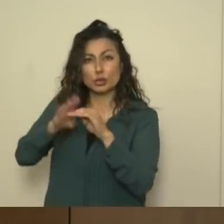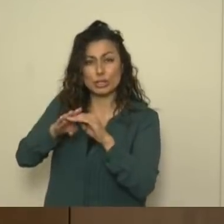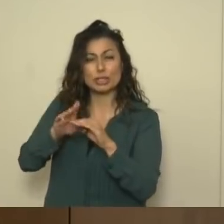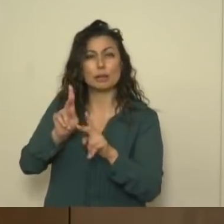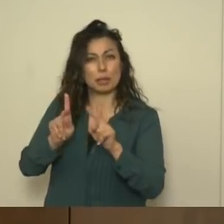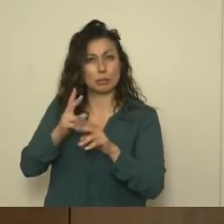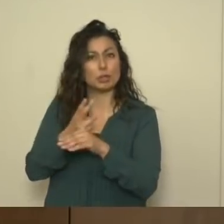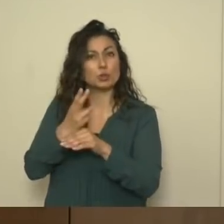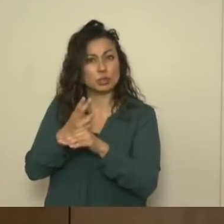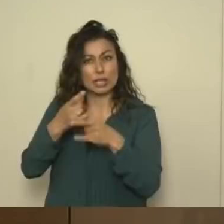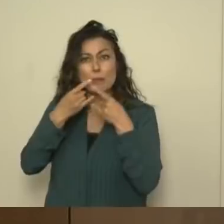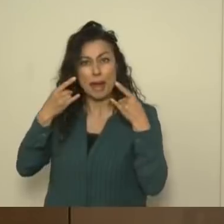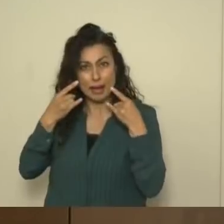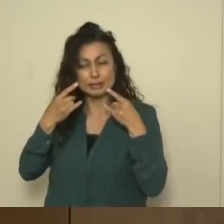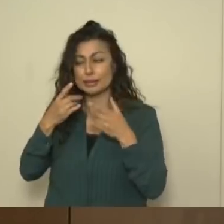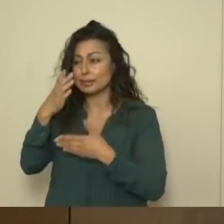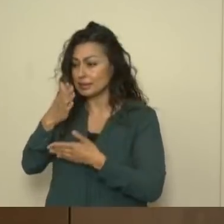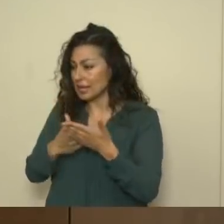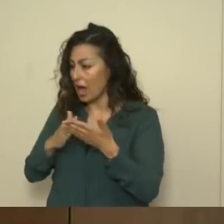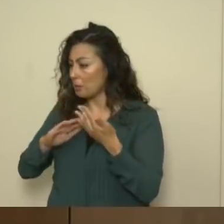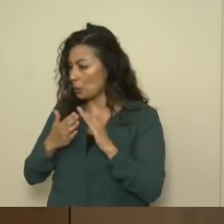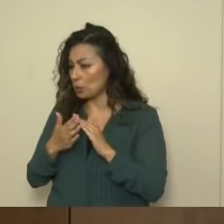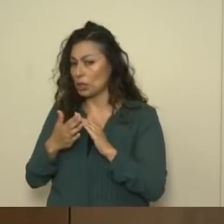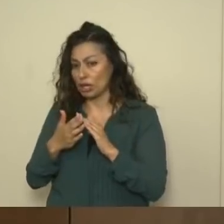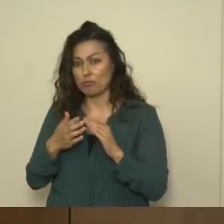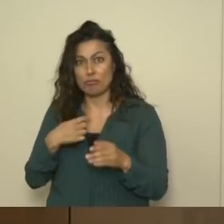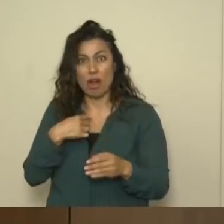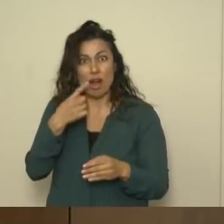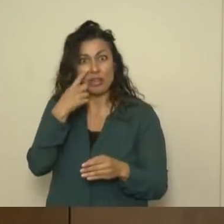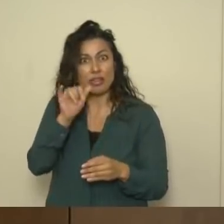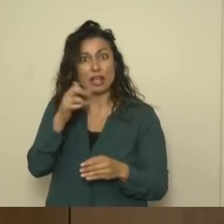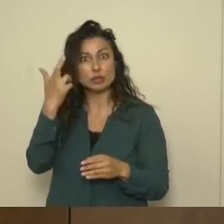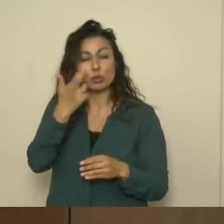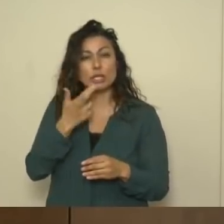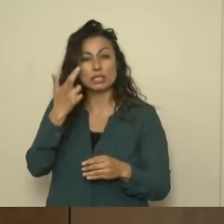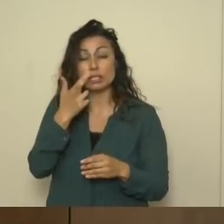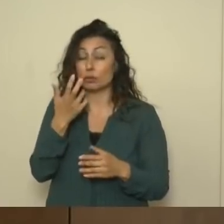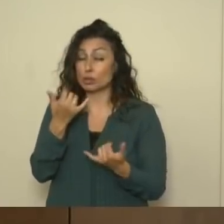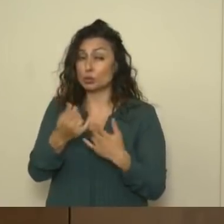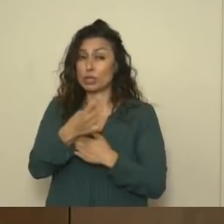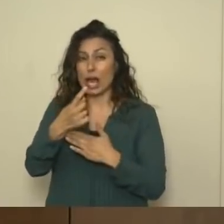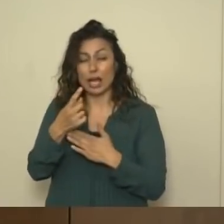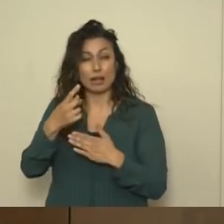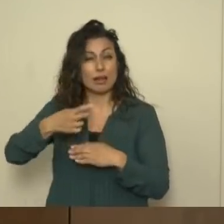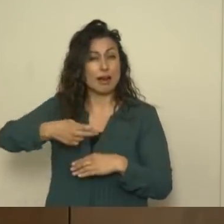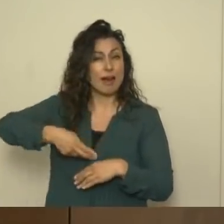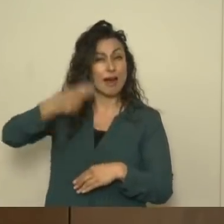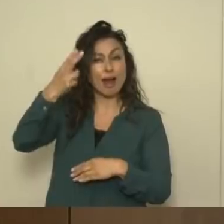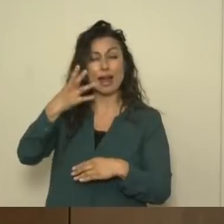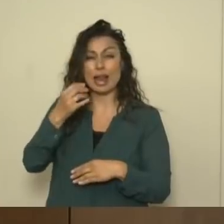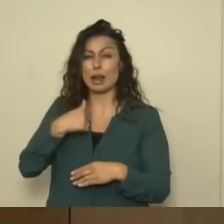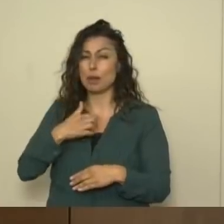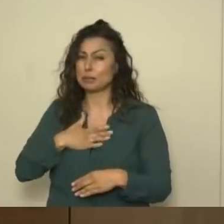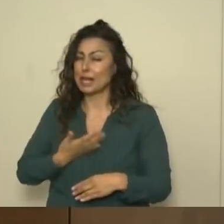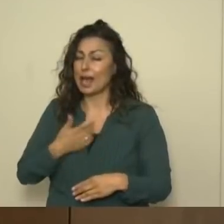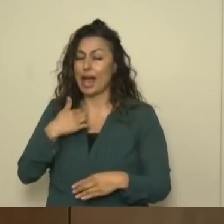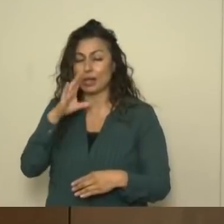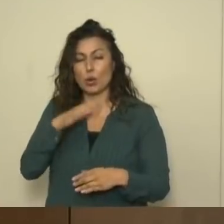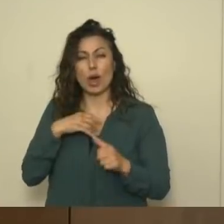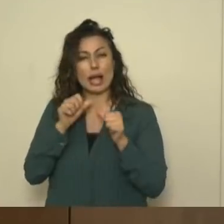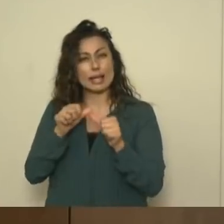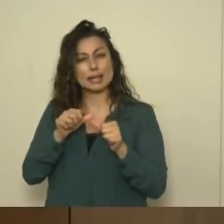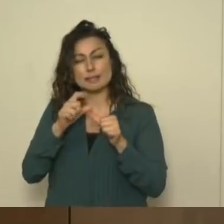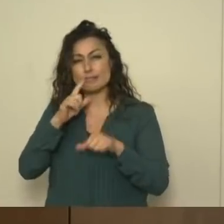mask wearing. And in some communities, I think that's the reason that, well, today was an all-time high and I'm upset, and I know I keep doing this. This is